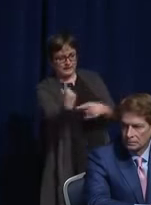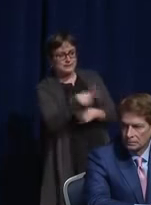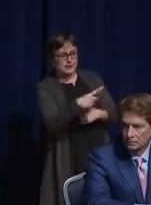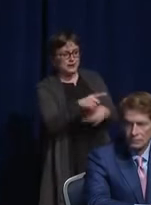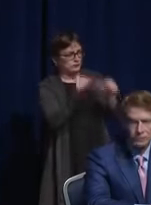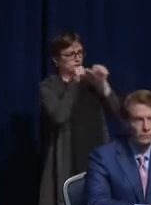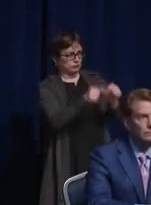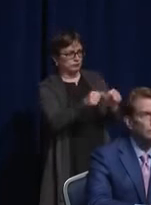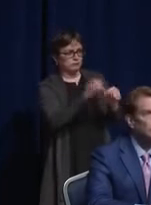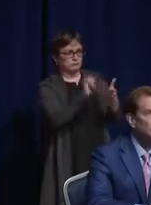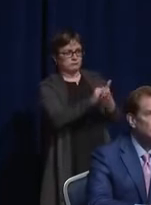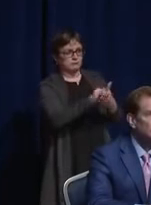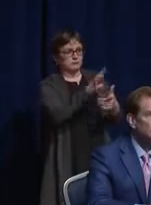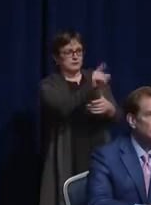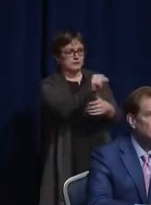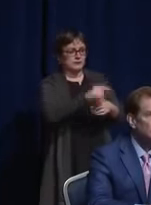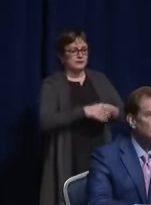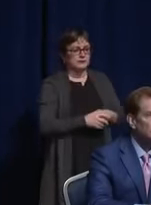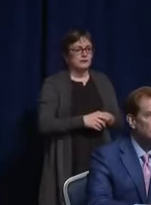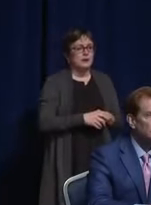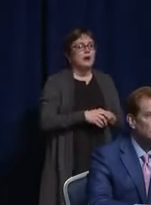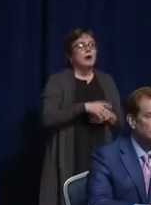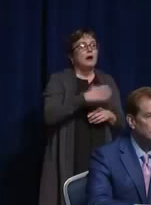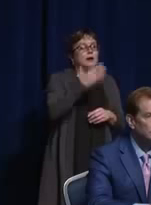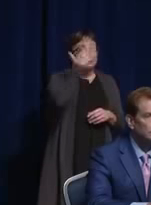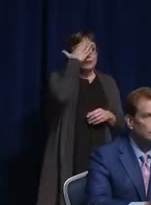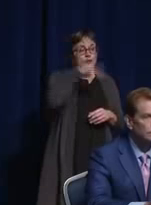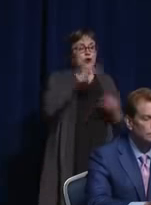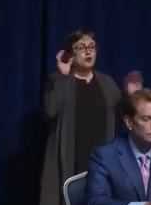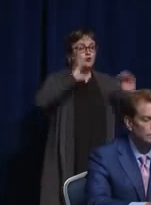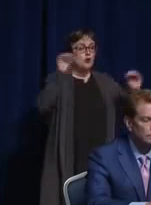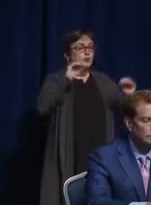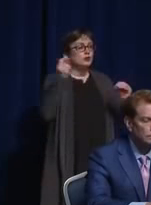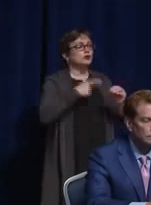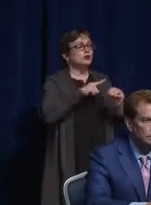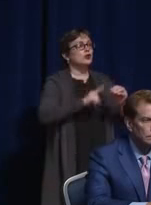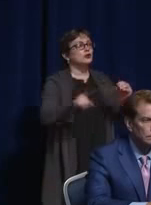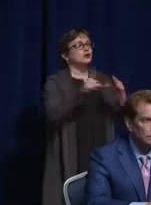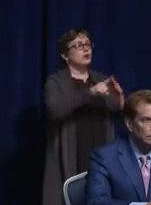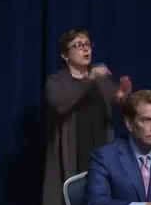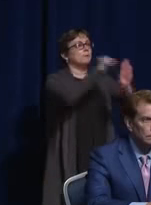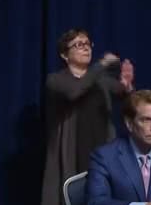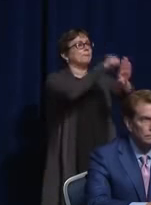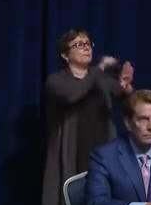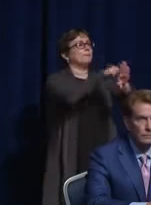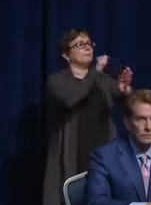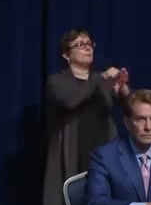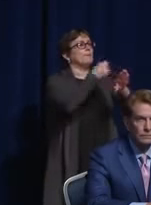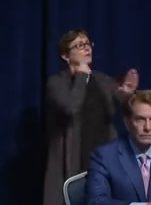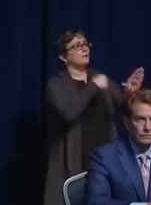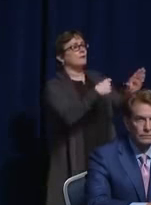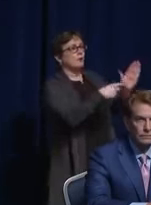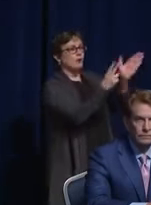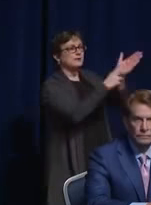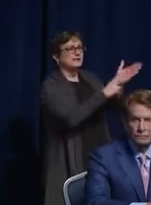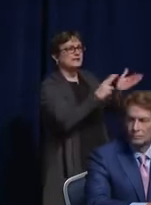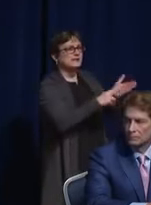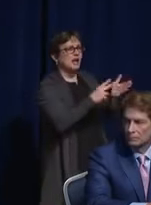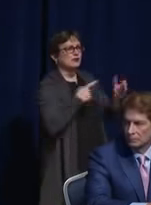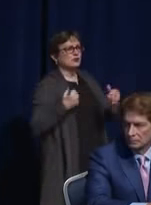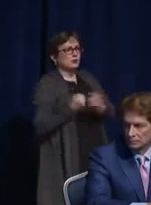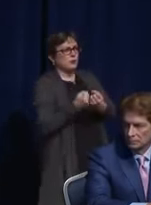No one, however, no one should be out gathering signatures physically. We want to see all signature